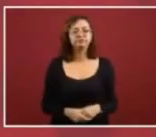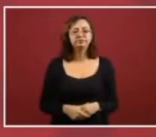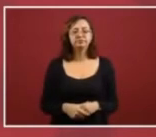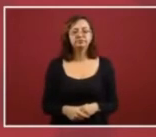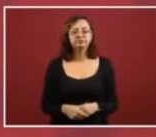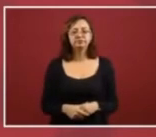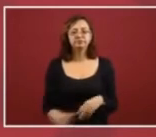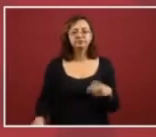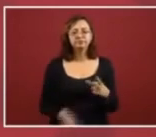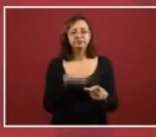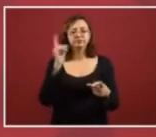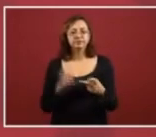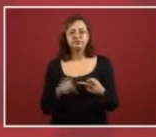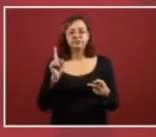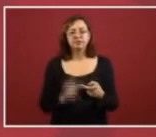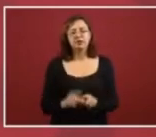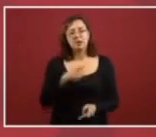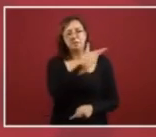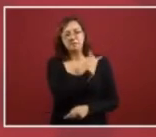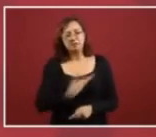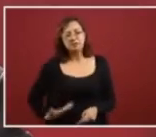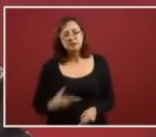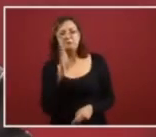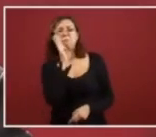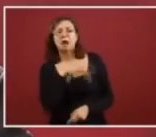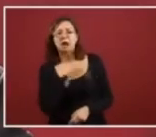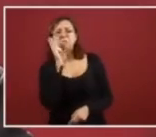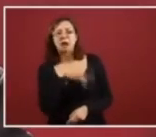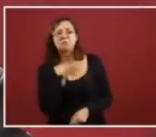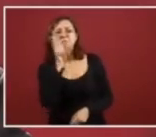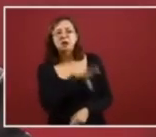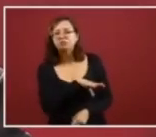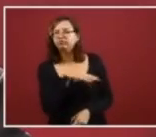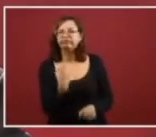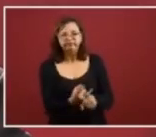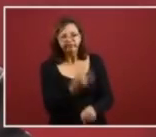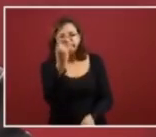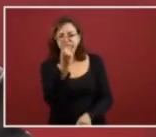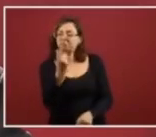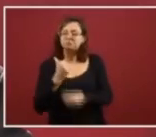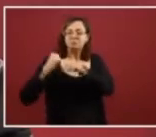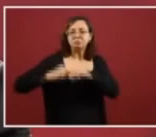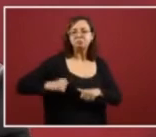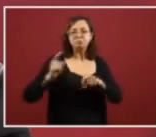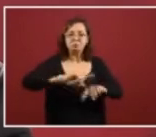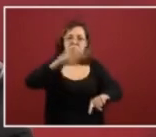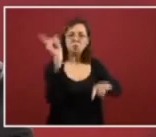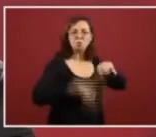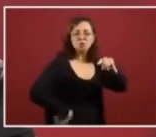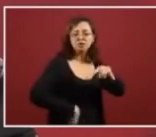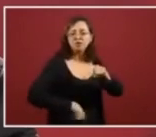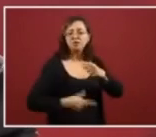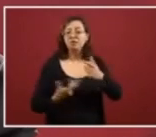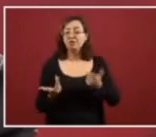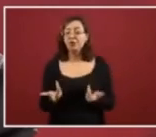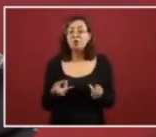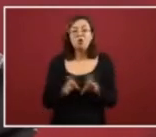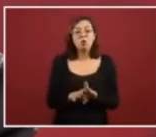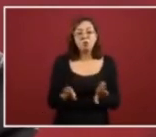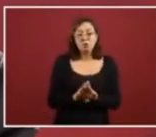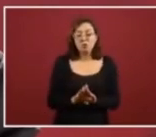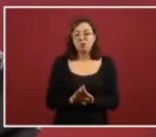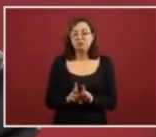modificar lo de la revocación del mandato. To revoke the mandate of revocation del for the president. Que esté, so